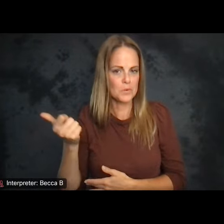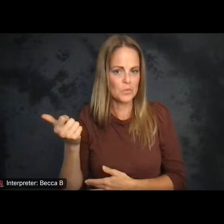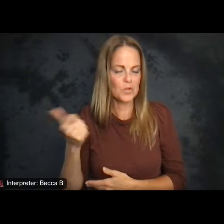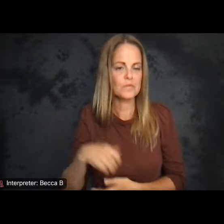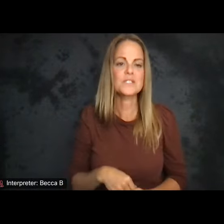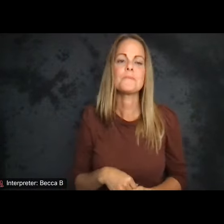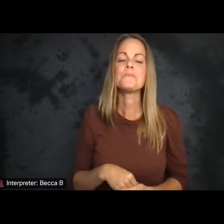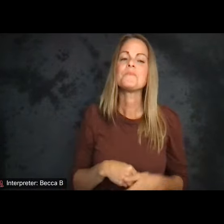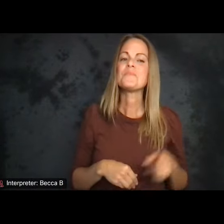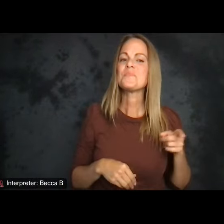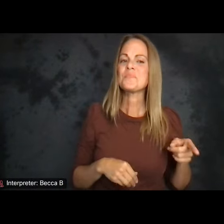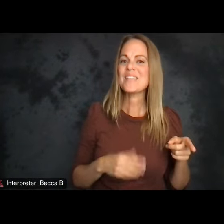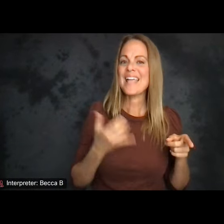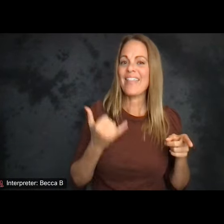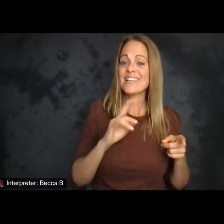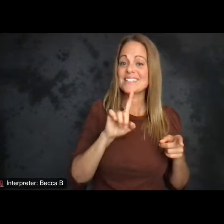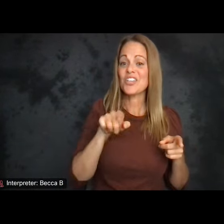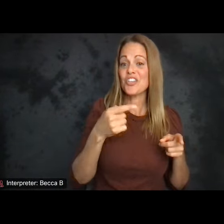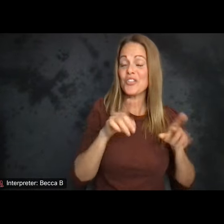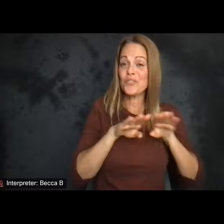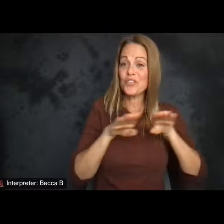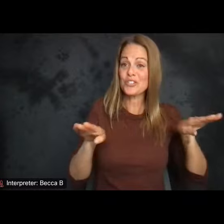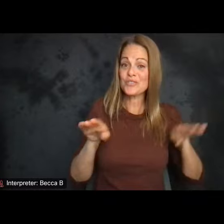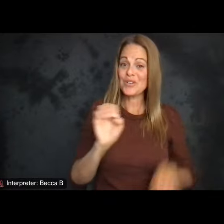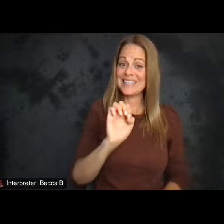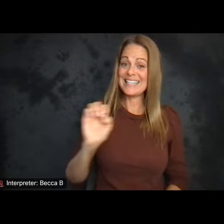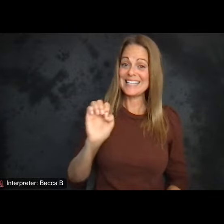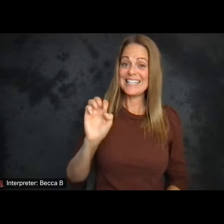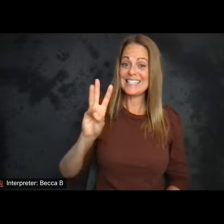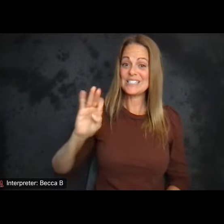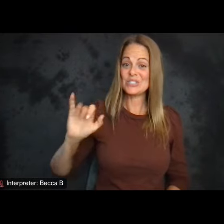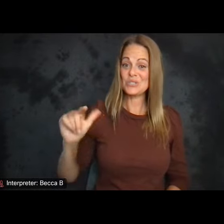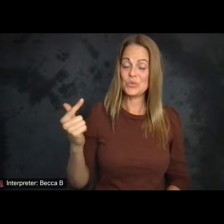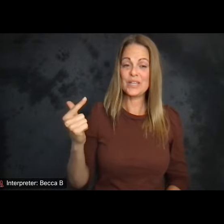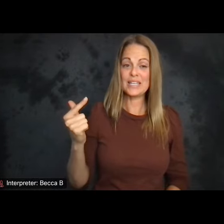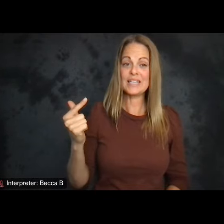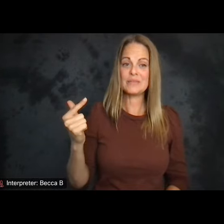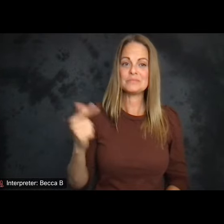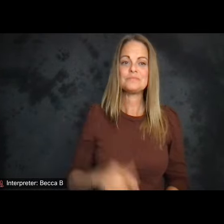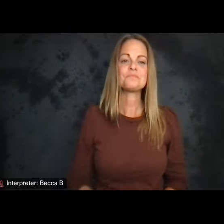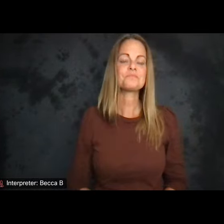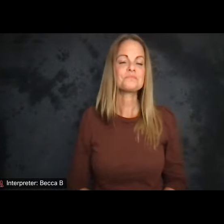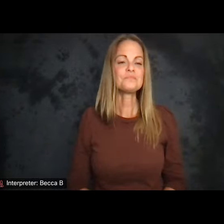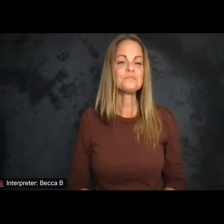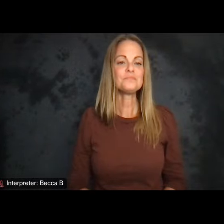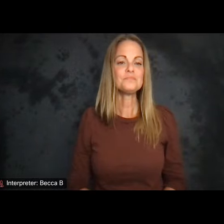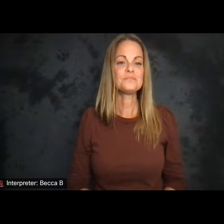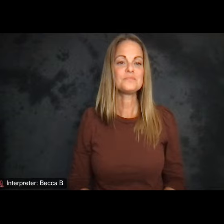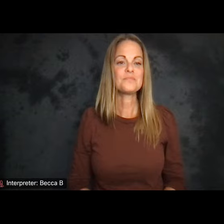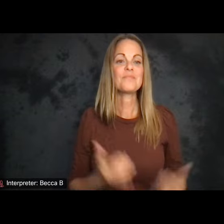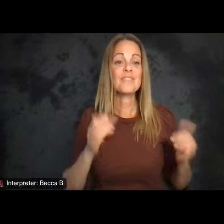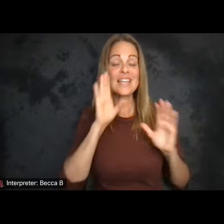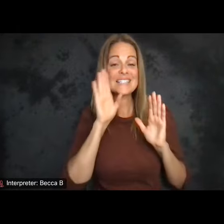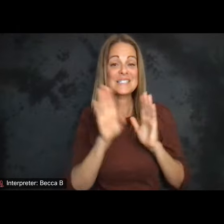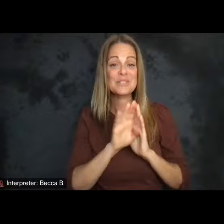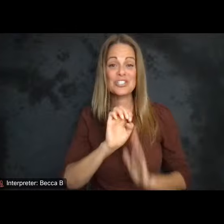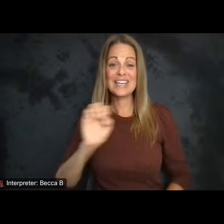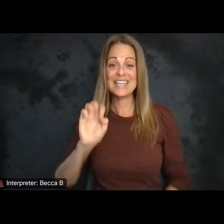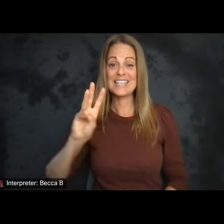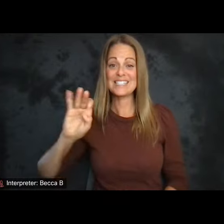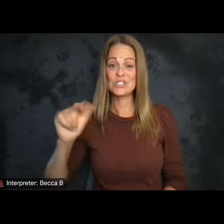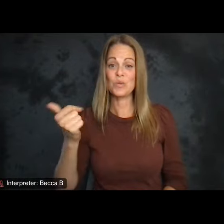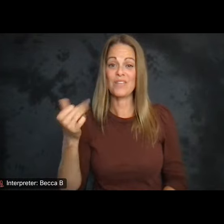This is the first floor, the east wing. Next slide. And that's a picture of the east wing from